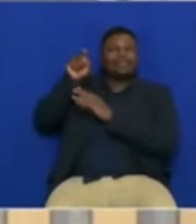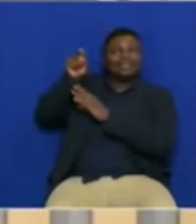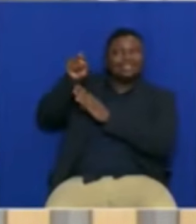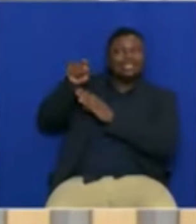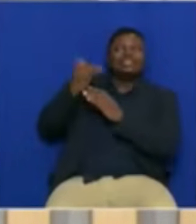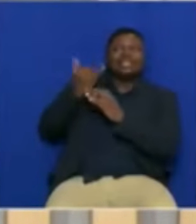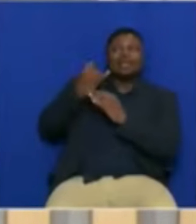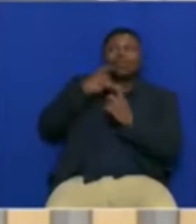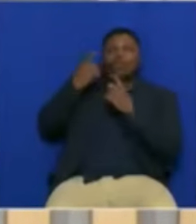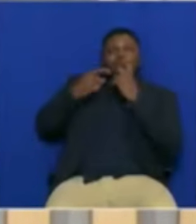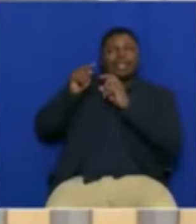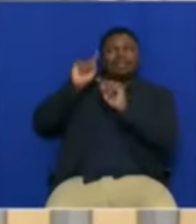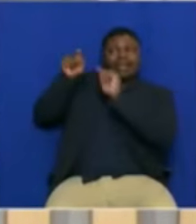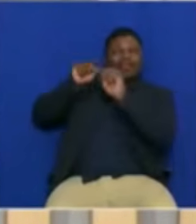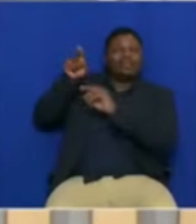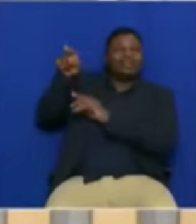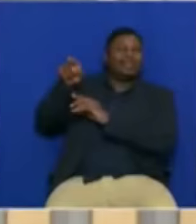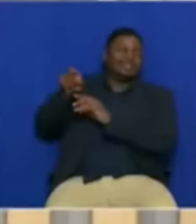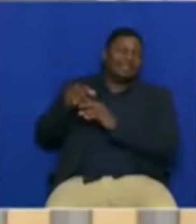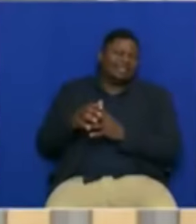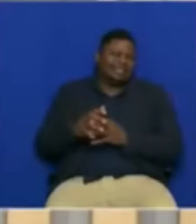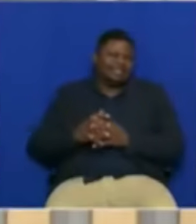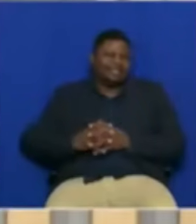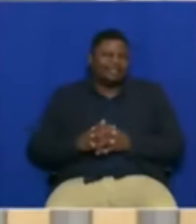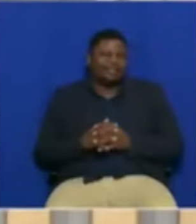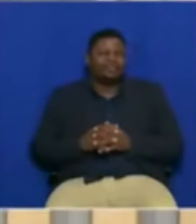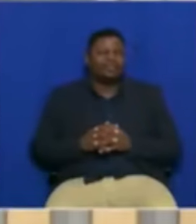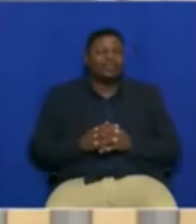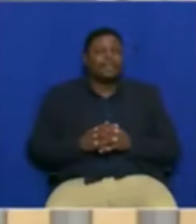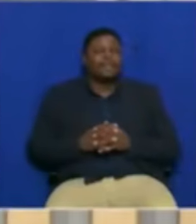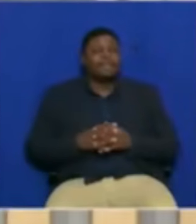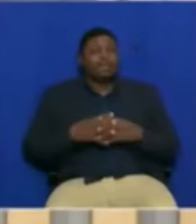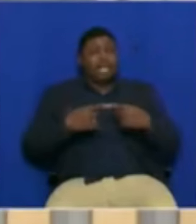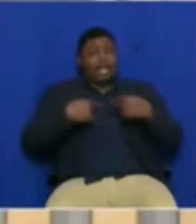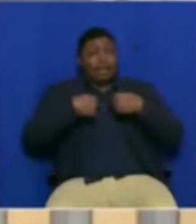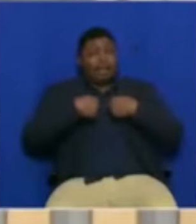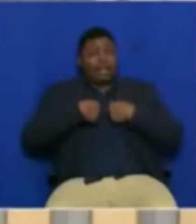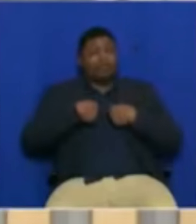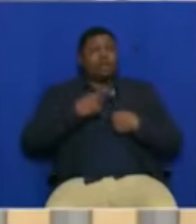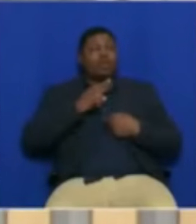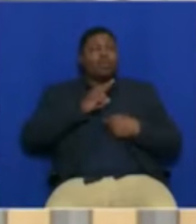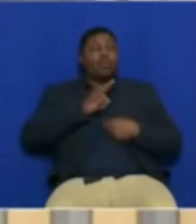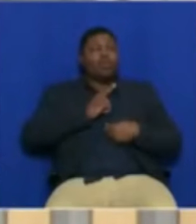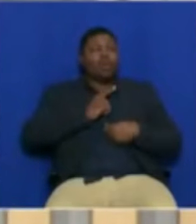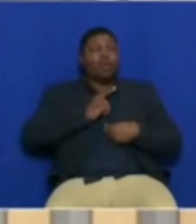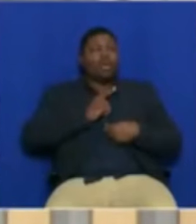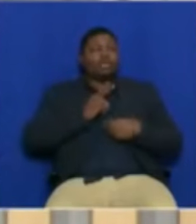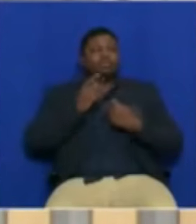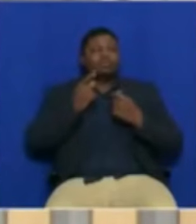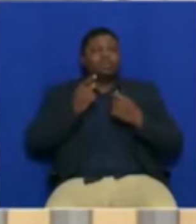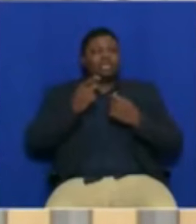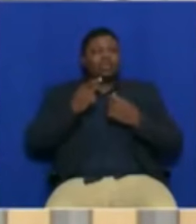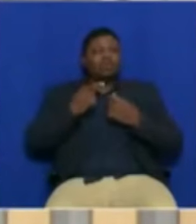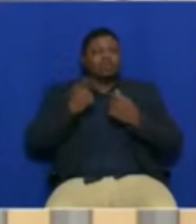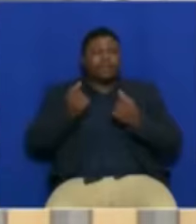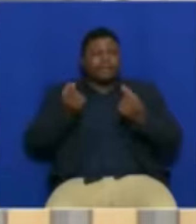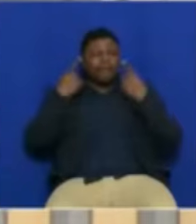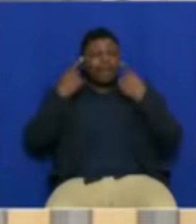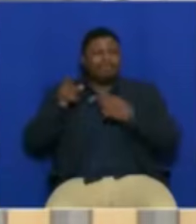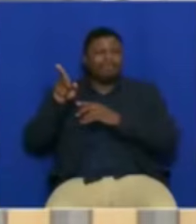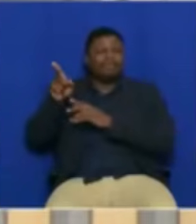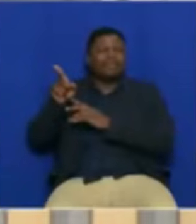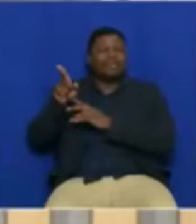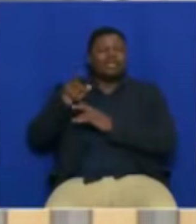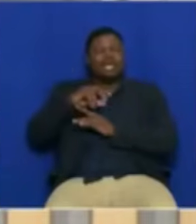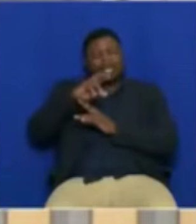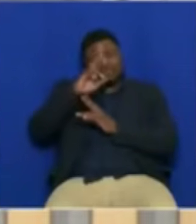why I have difficulty with it, let us leave the allegation against him. Look, if he goes and